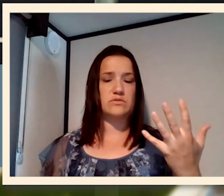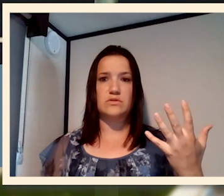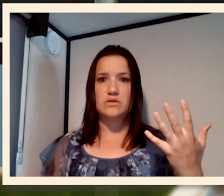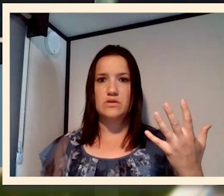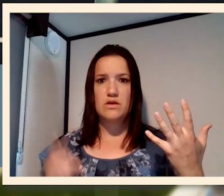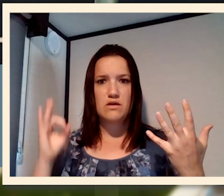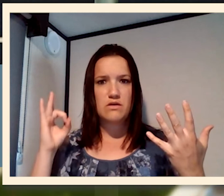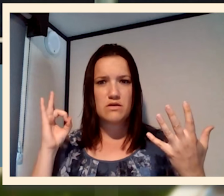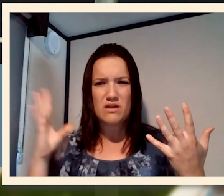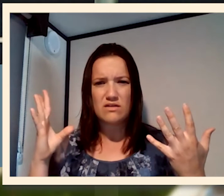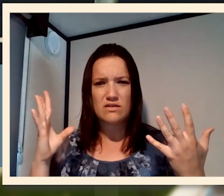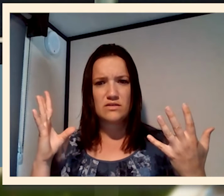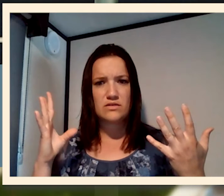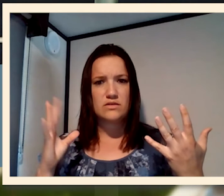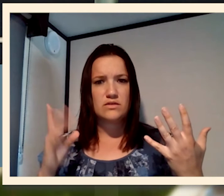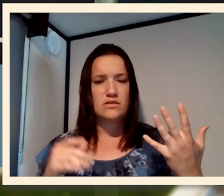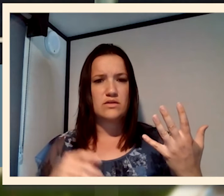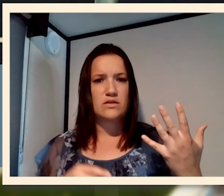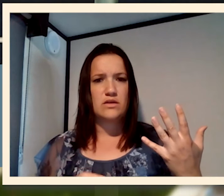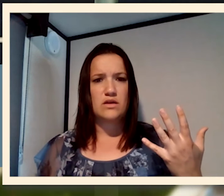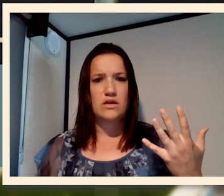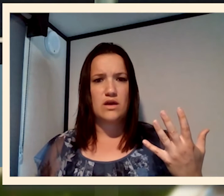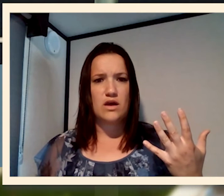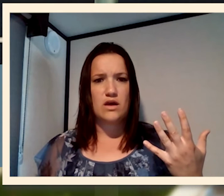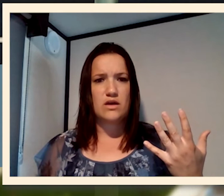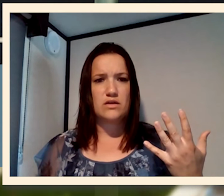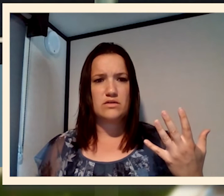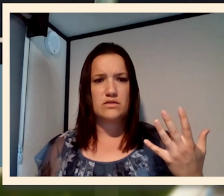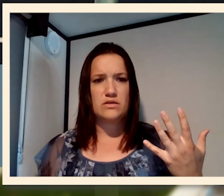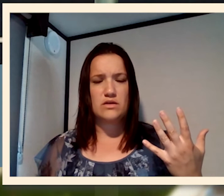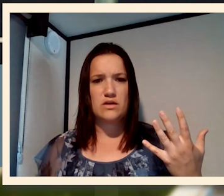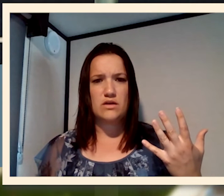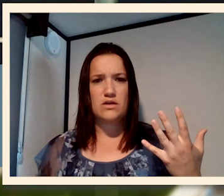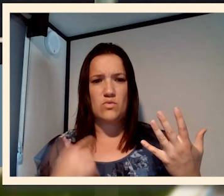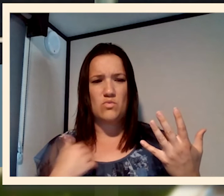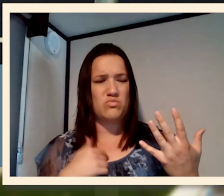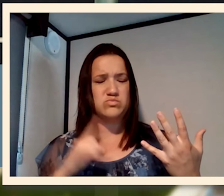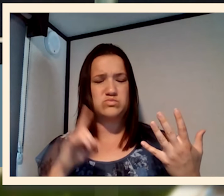this incomprehensible, horrific act. And